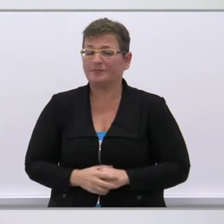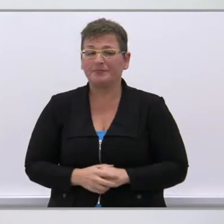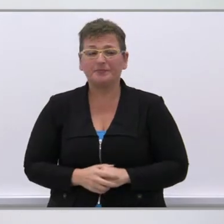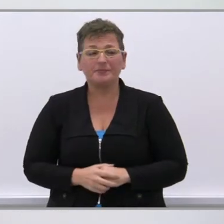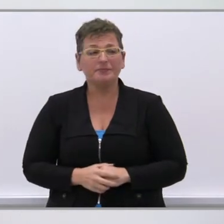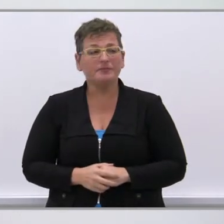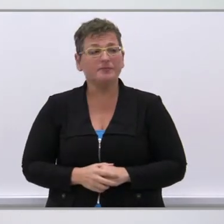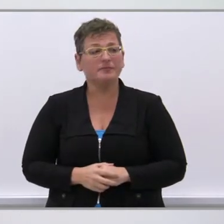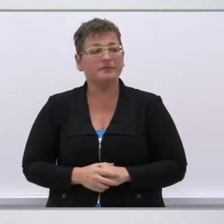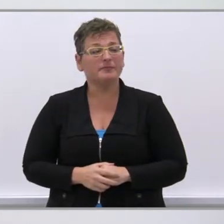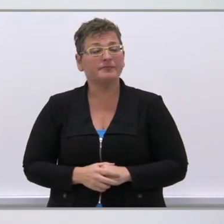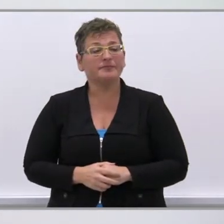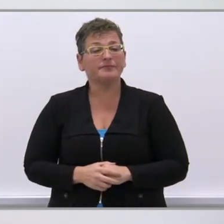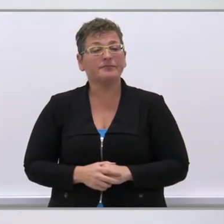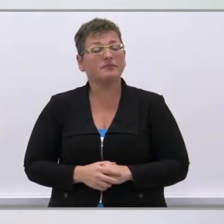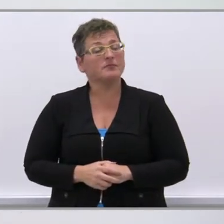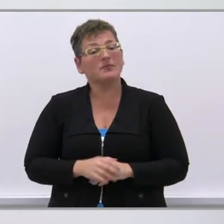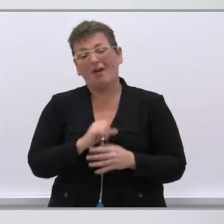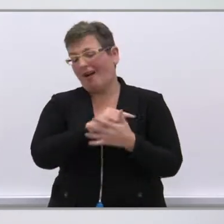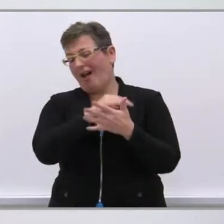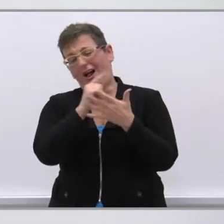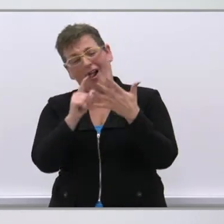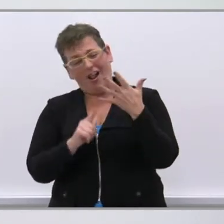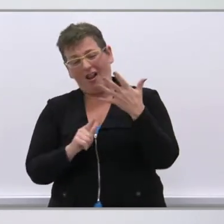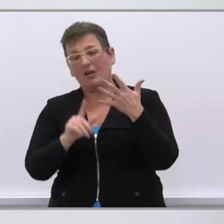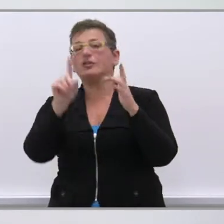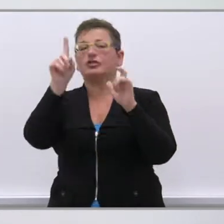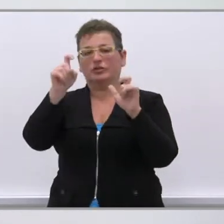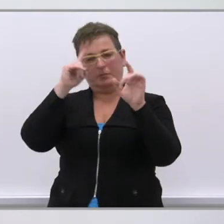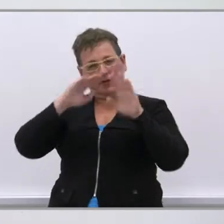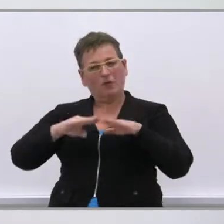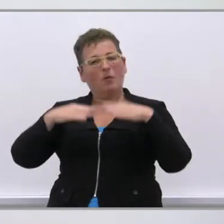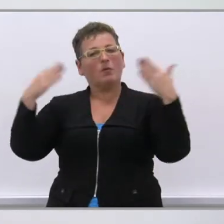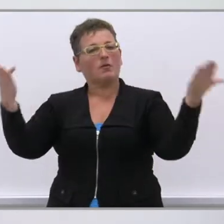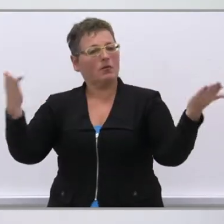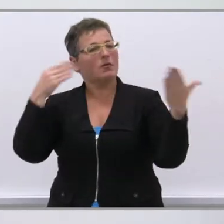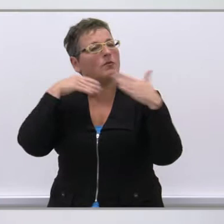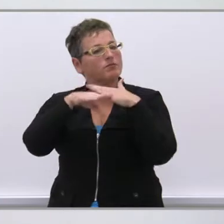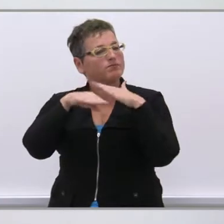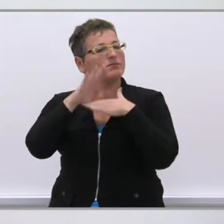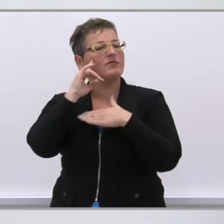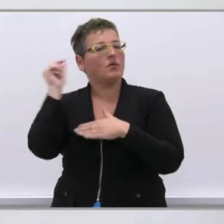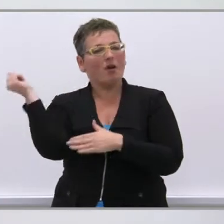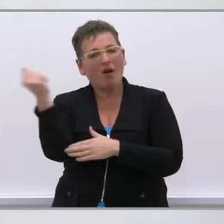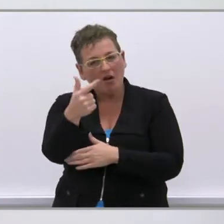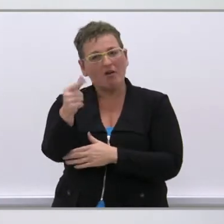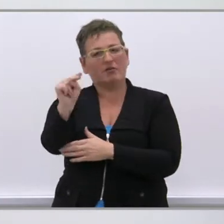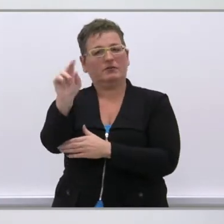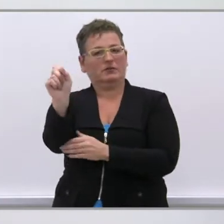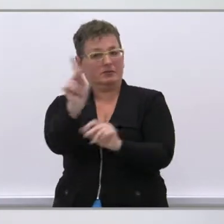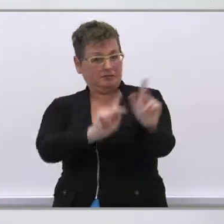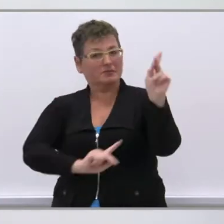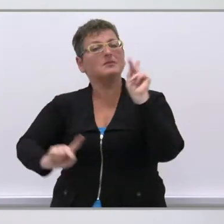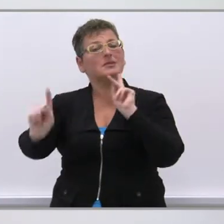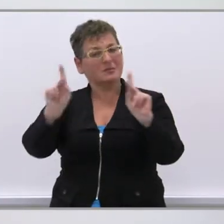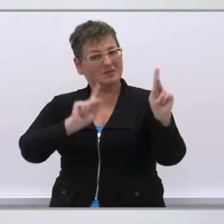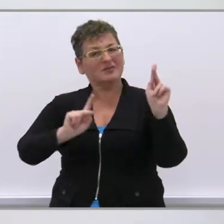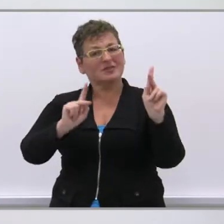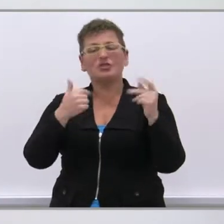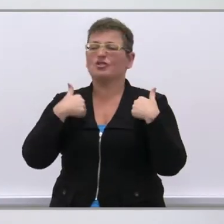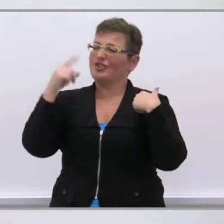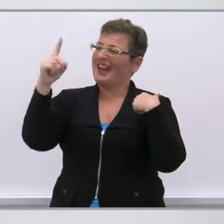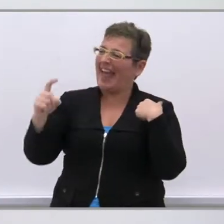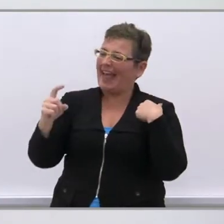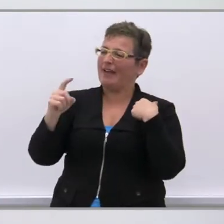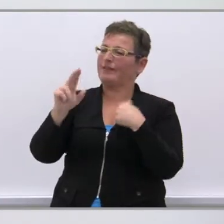All of the above should be open to all Nova Scotians using the principles of universal